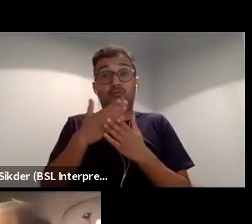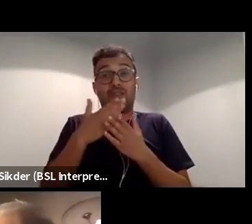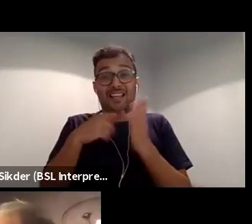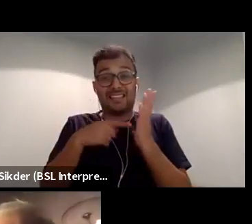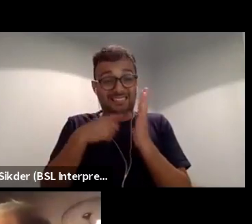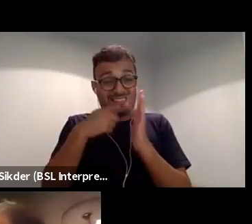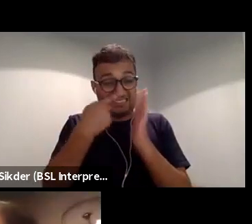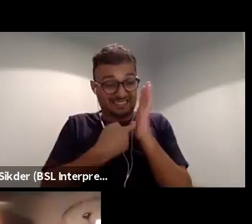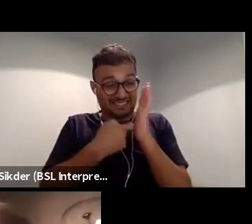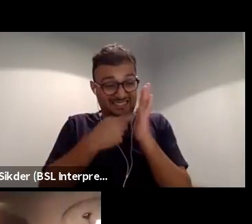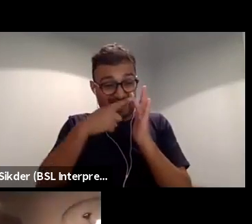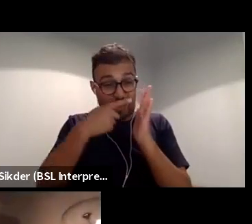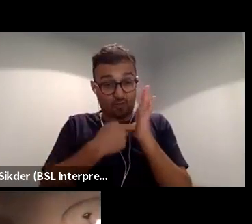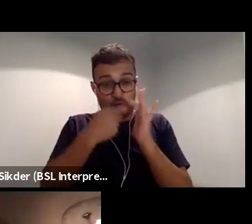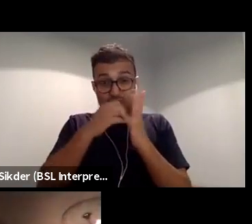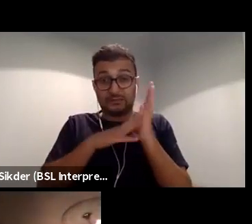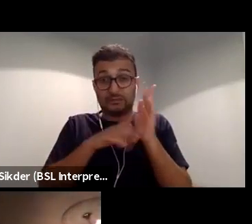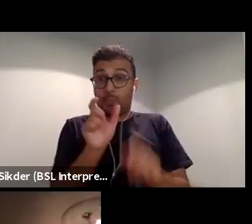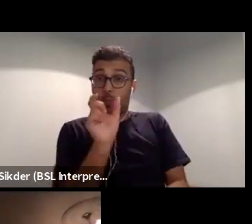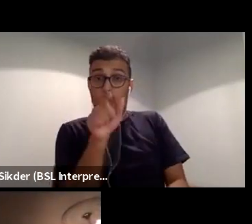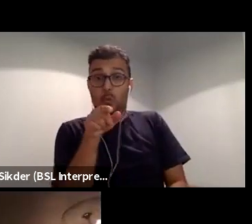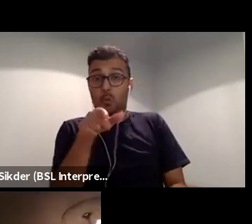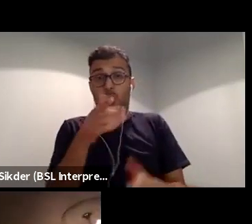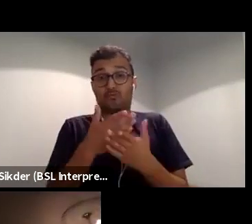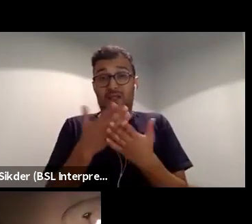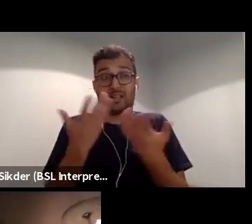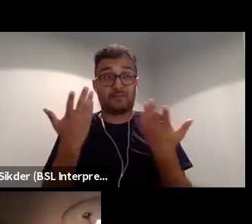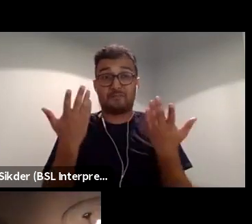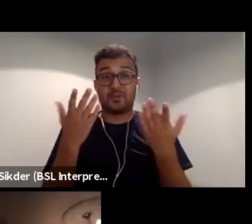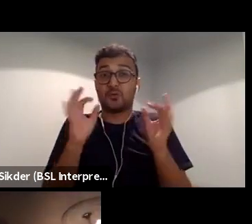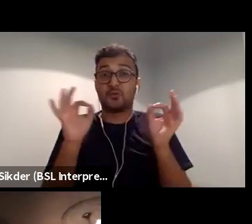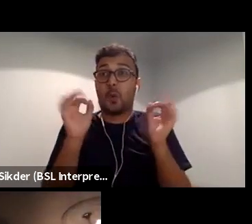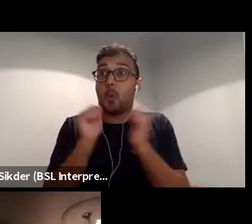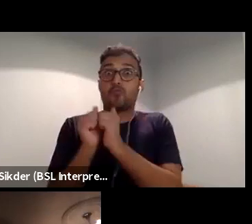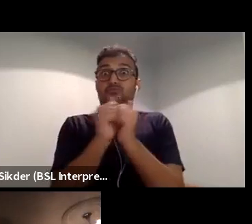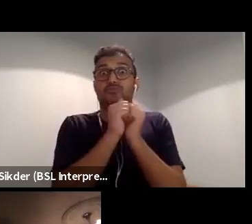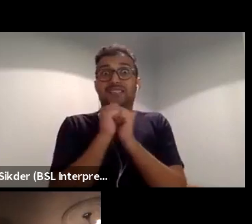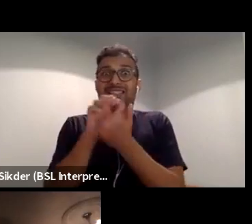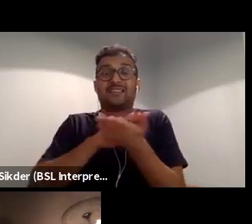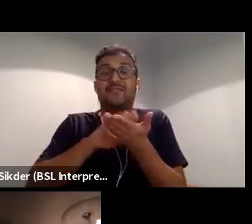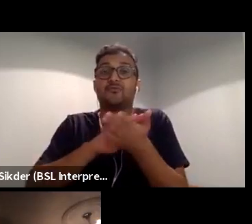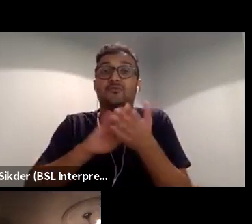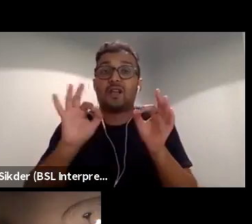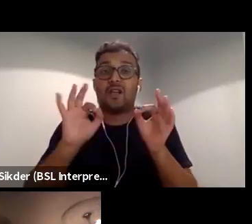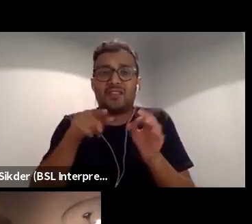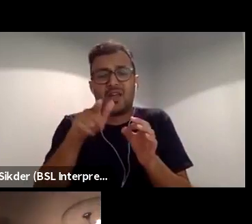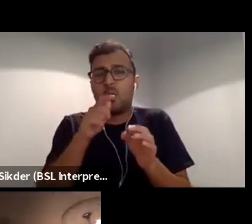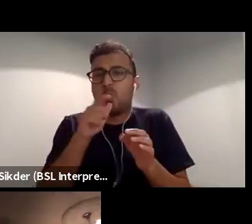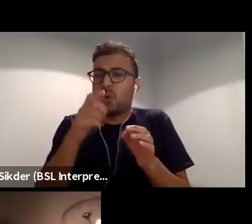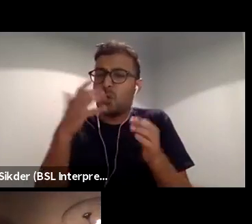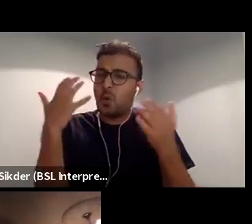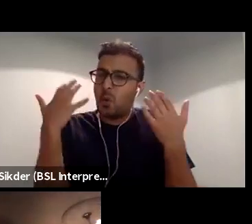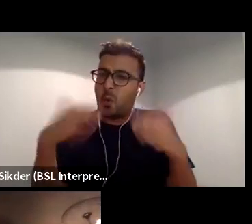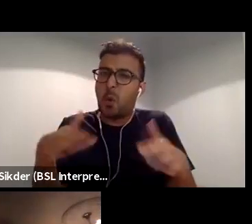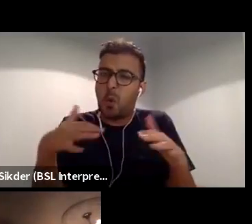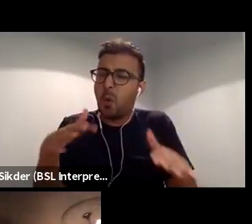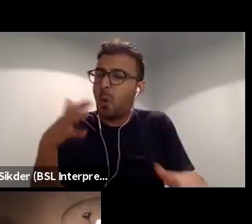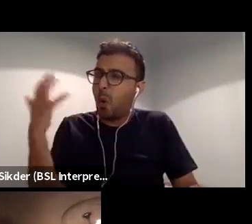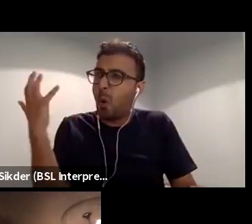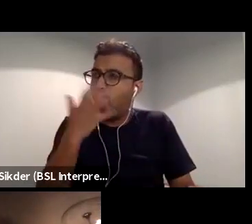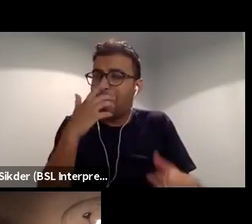means. It's an incredibly powerful word. Several different countries, including the UK, have defined it in